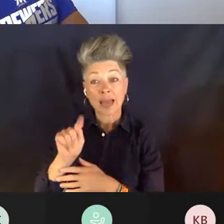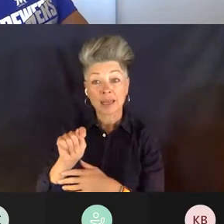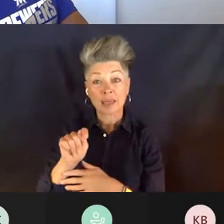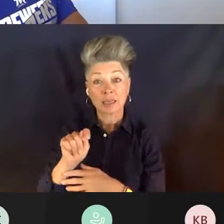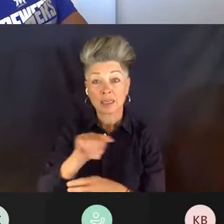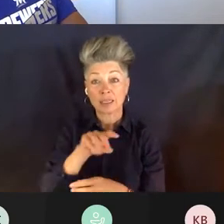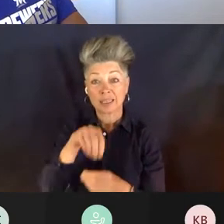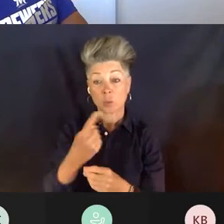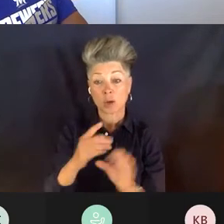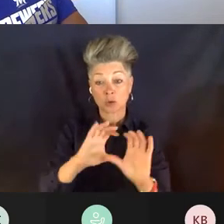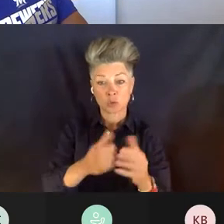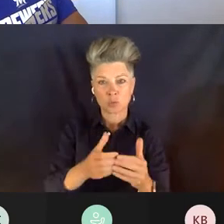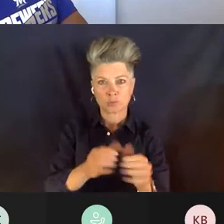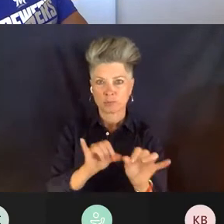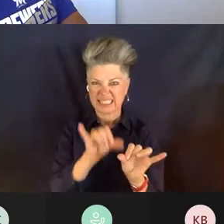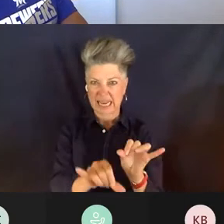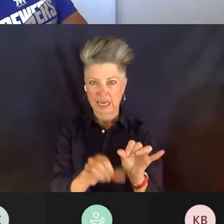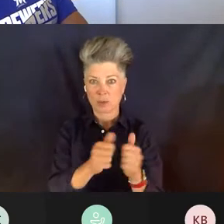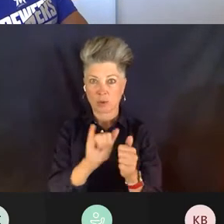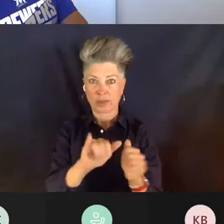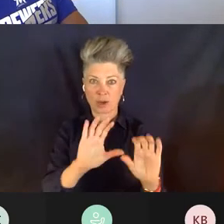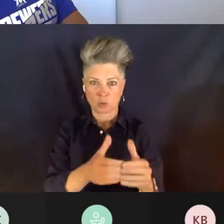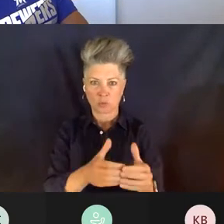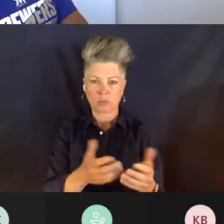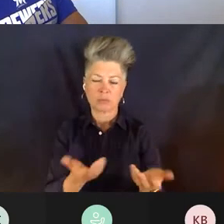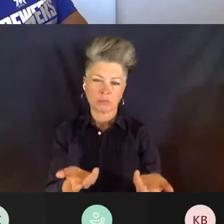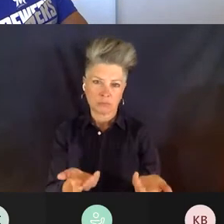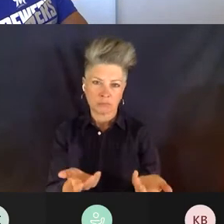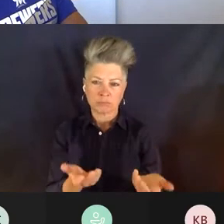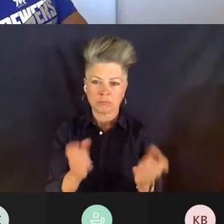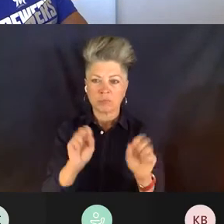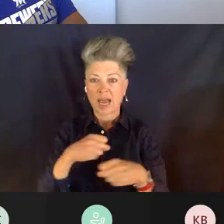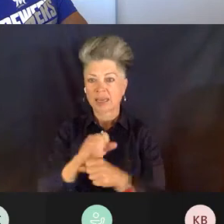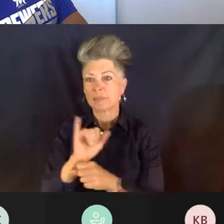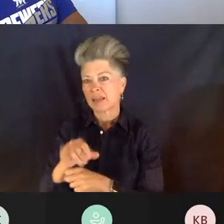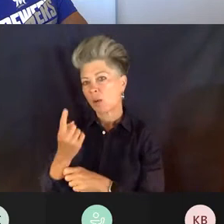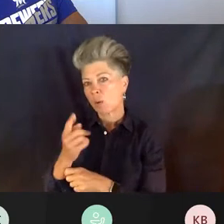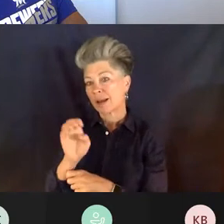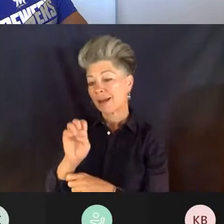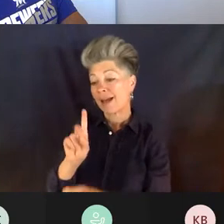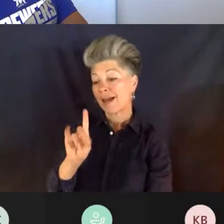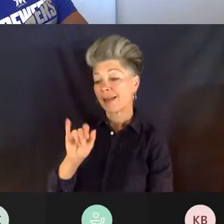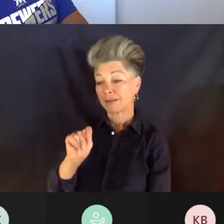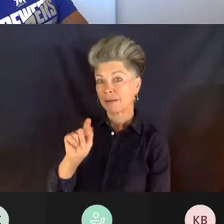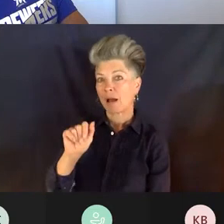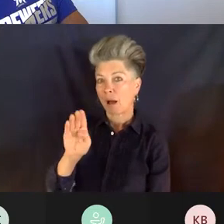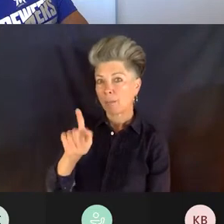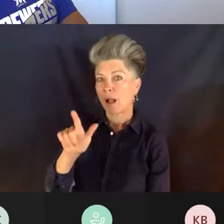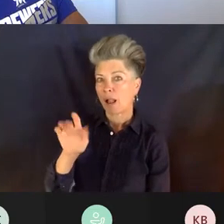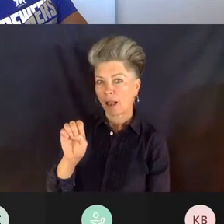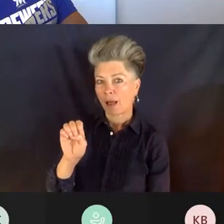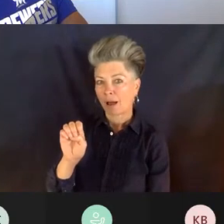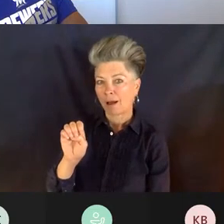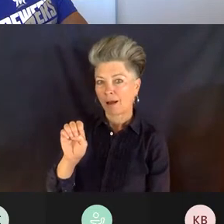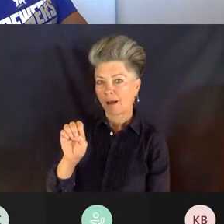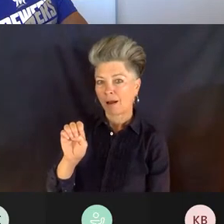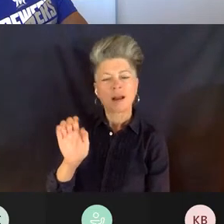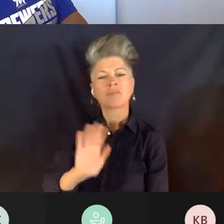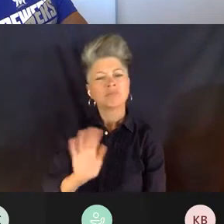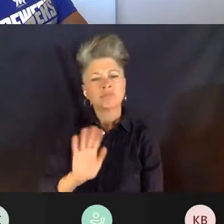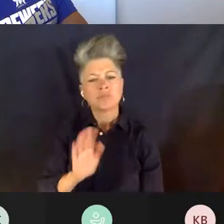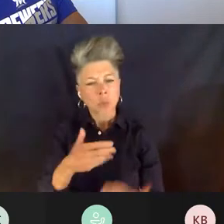within that group. I can make that one editable though, if you're okay. If Oh no, that's whatever